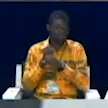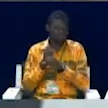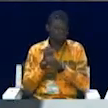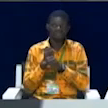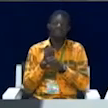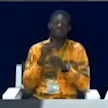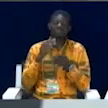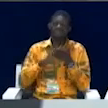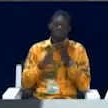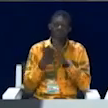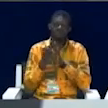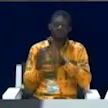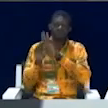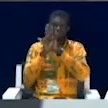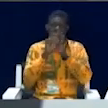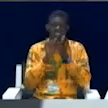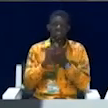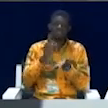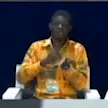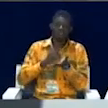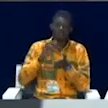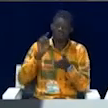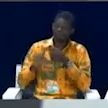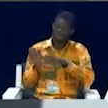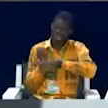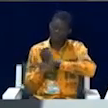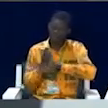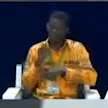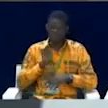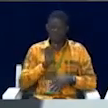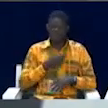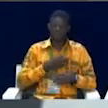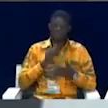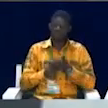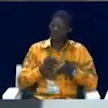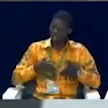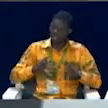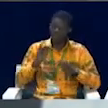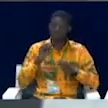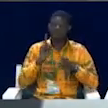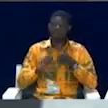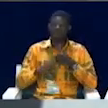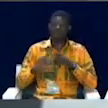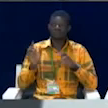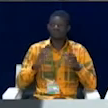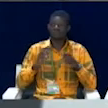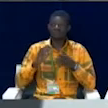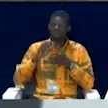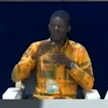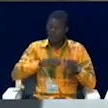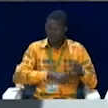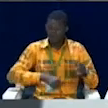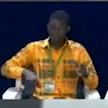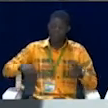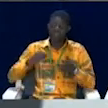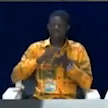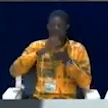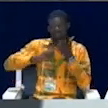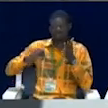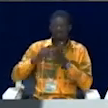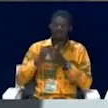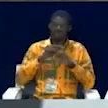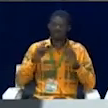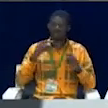got to a time that the doctor also advised that we should allow them to operate it and remove it. But she said